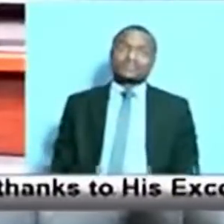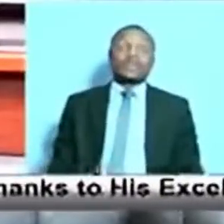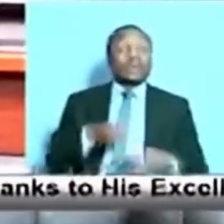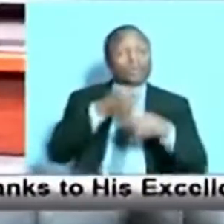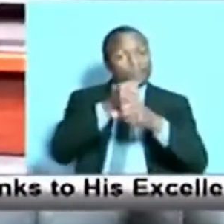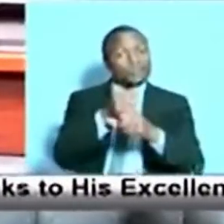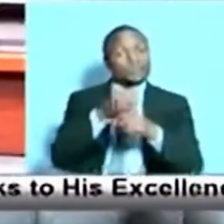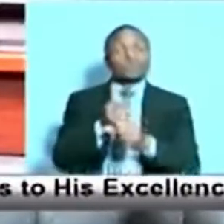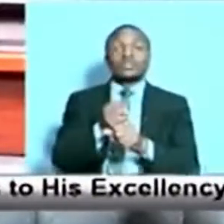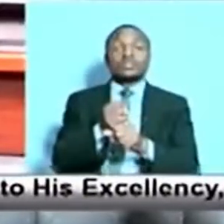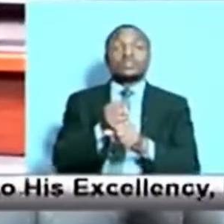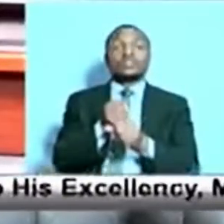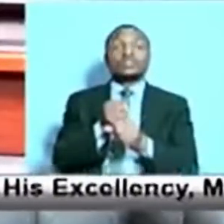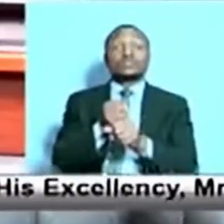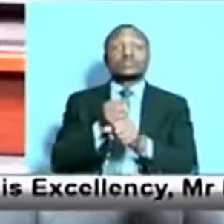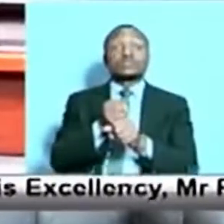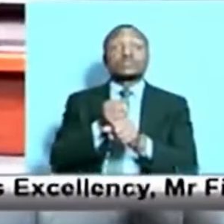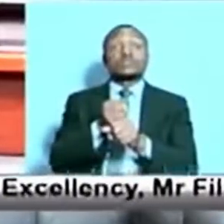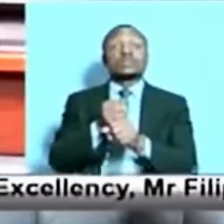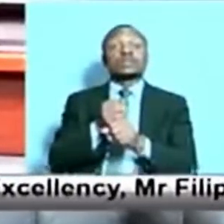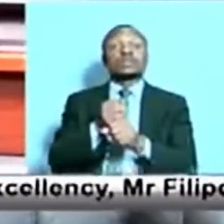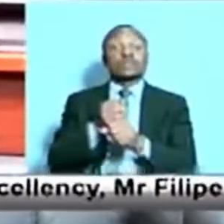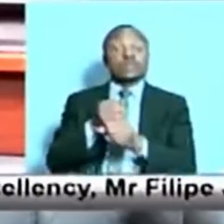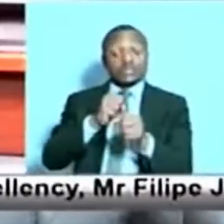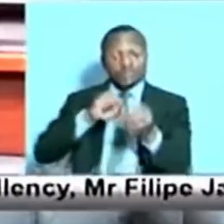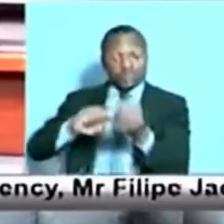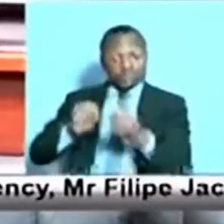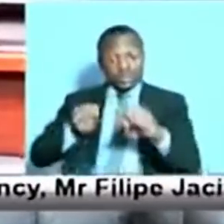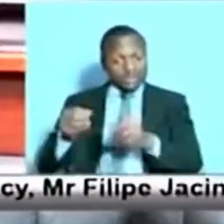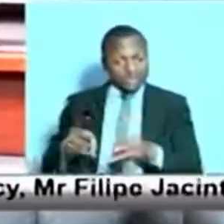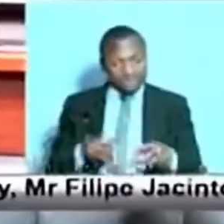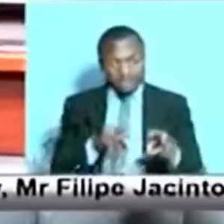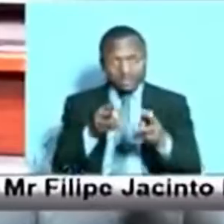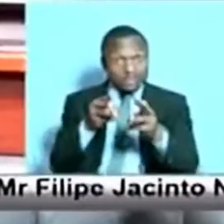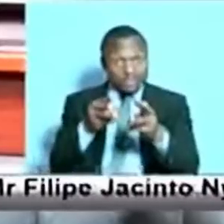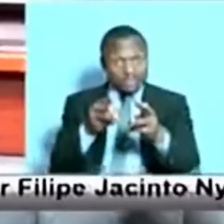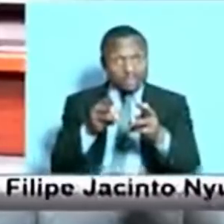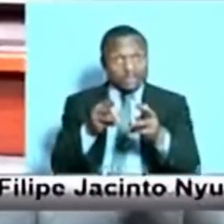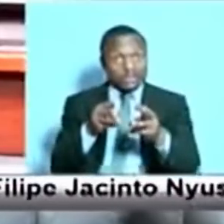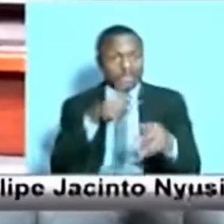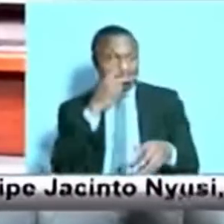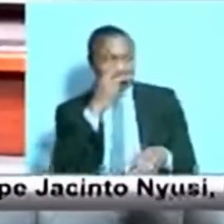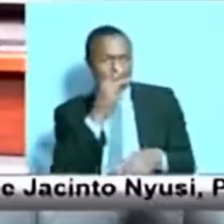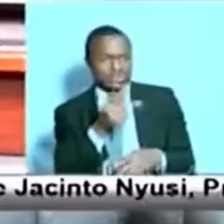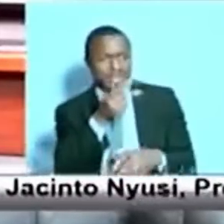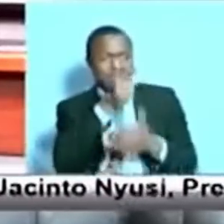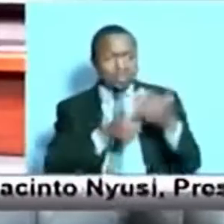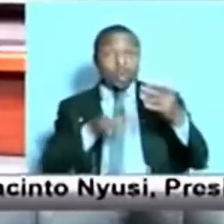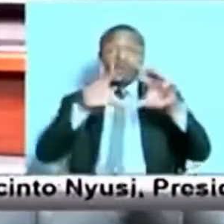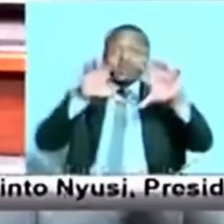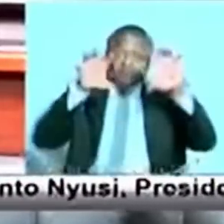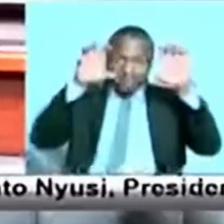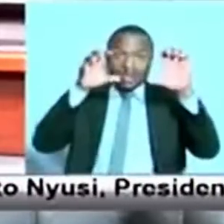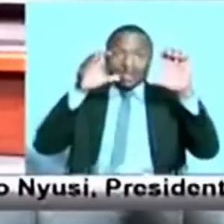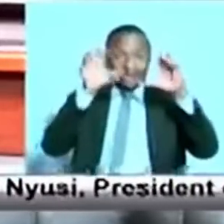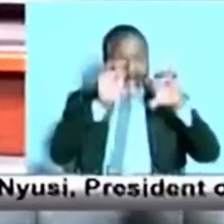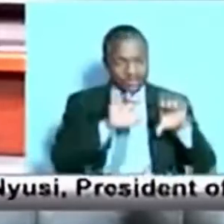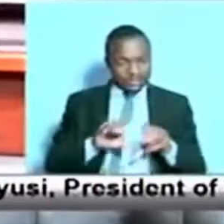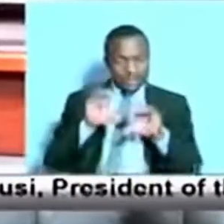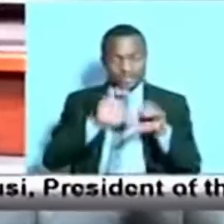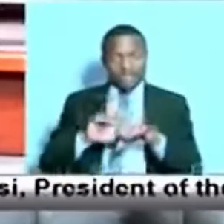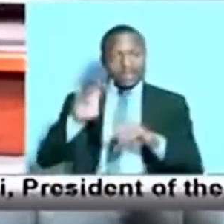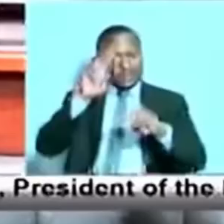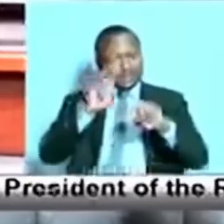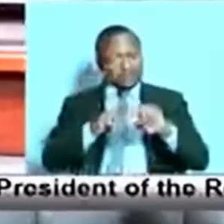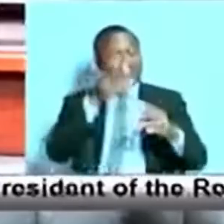up with mitigation measures, interrogate what the executive is doing, interrogate from our side, and we sit and say